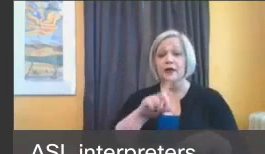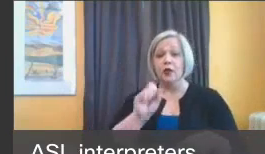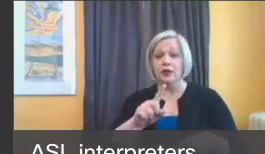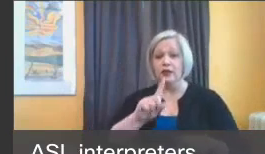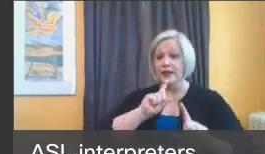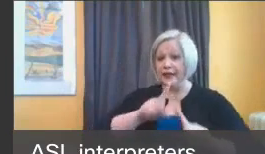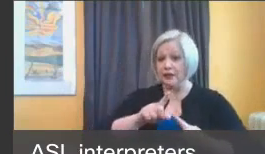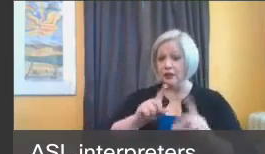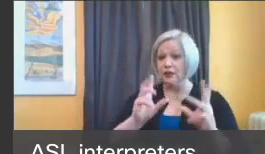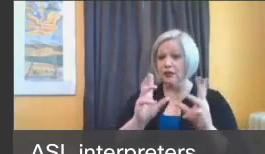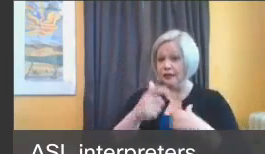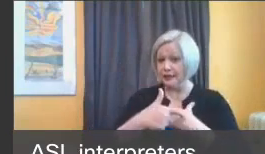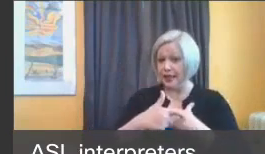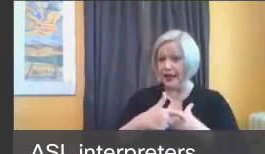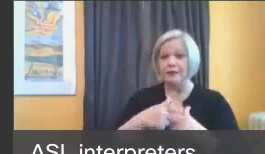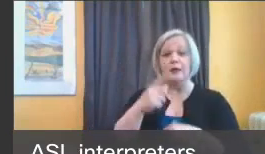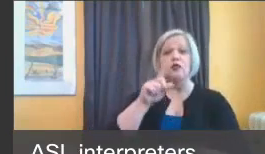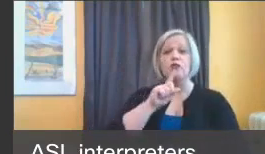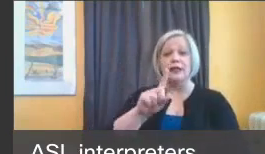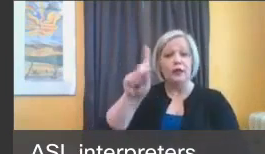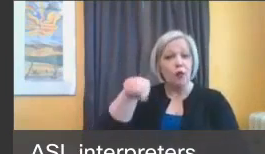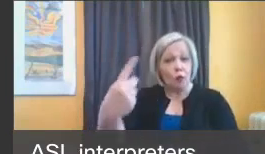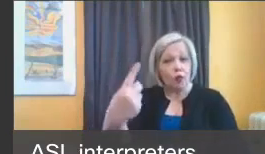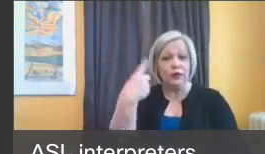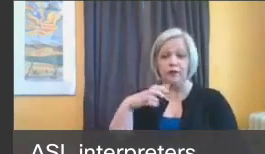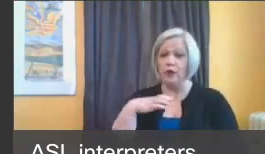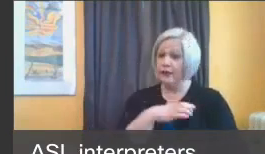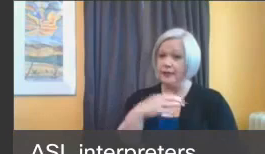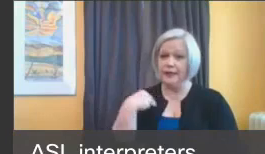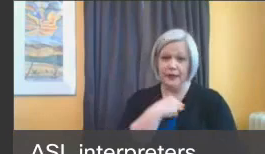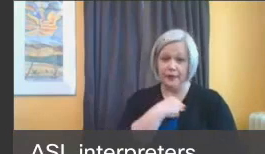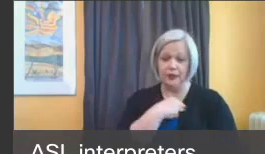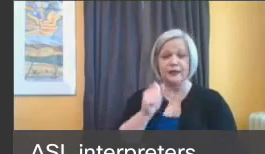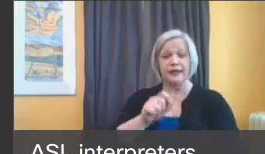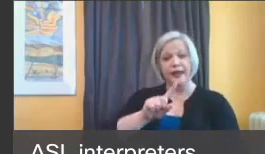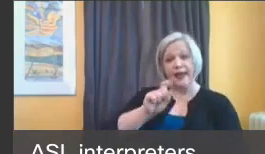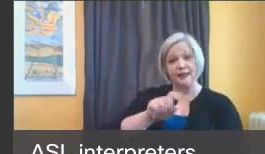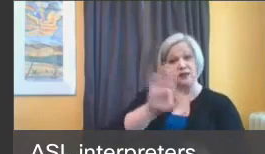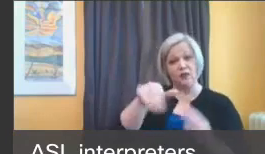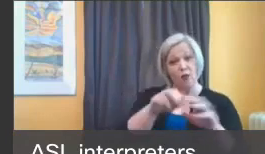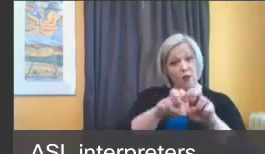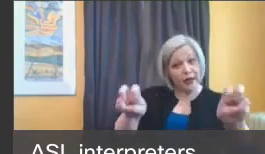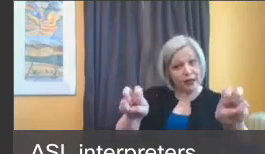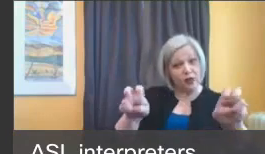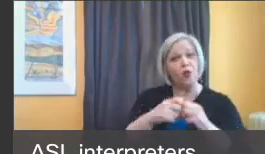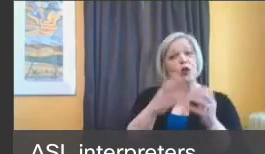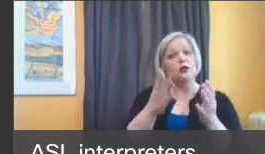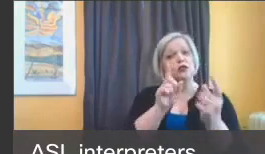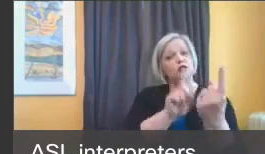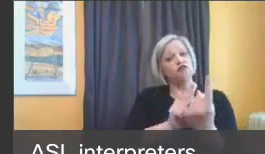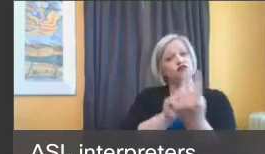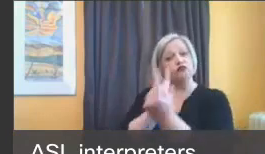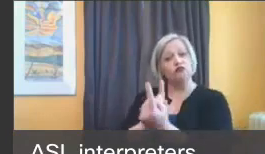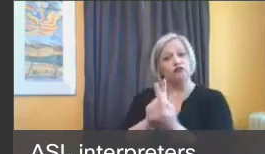The question and answer session is reserved for committee members only. The committee may ask questions of the entire panel or individual members of the